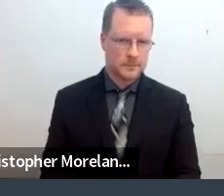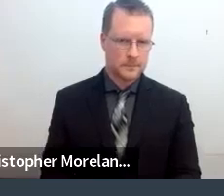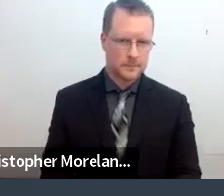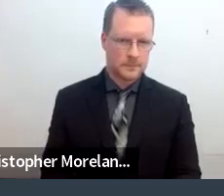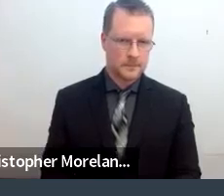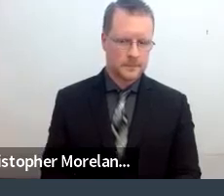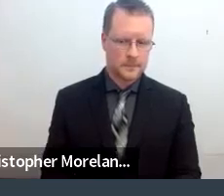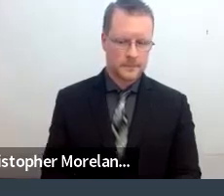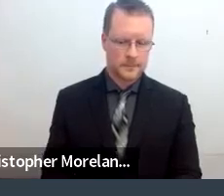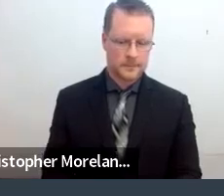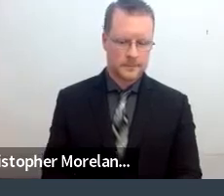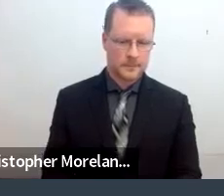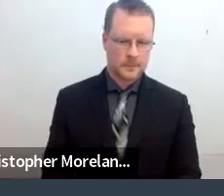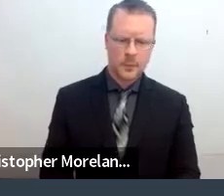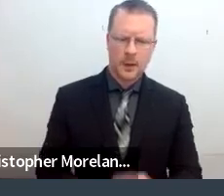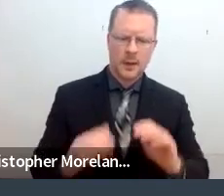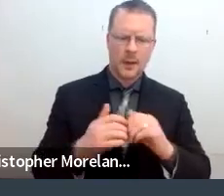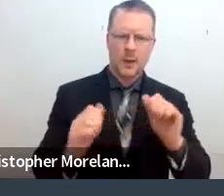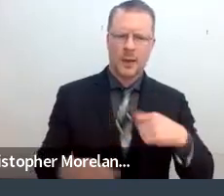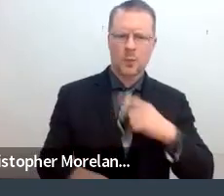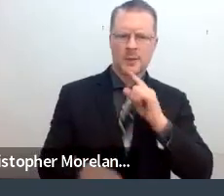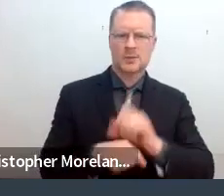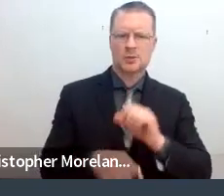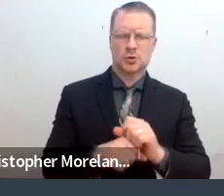the institution follows up on those reports.